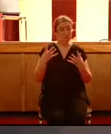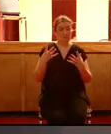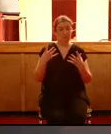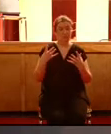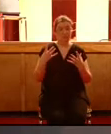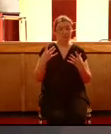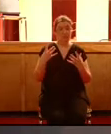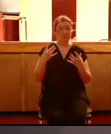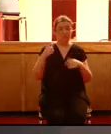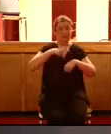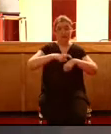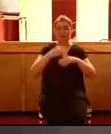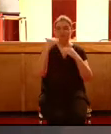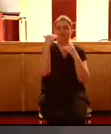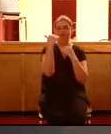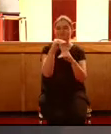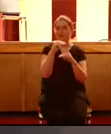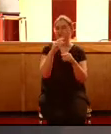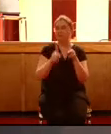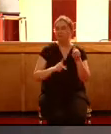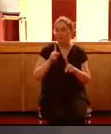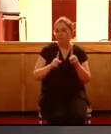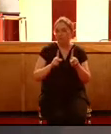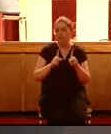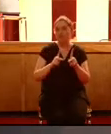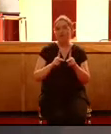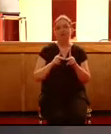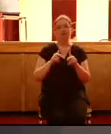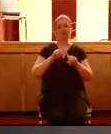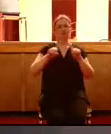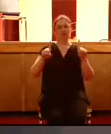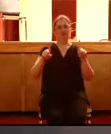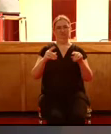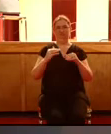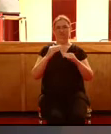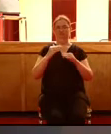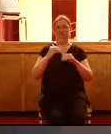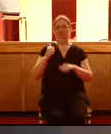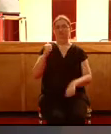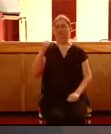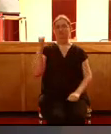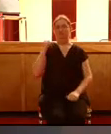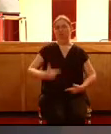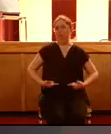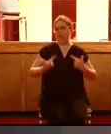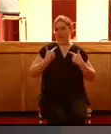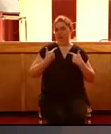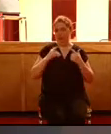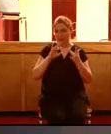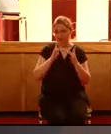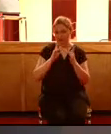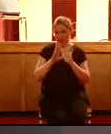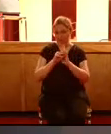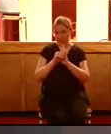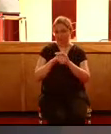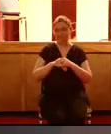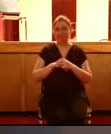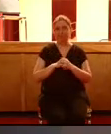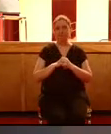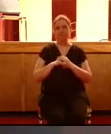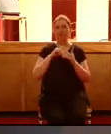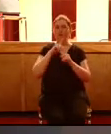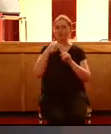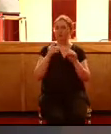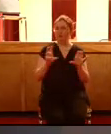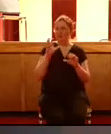board building, but they would not live stream so that everybody could see what was going on. When you do that, it makes people feel